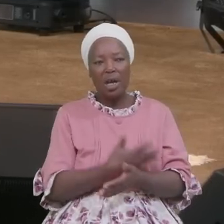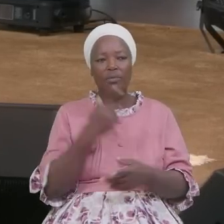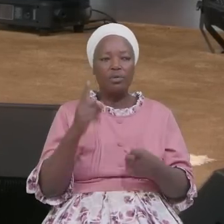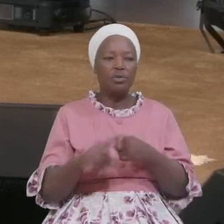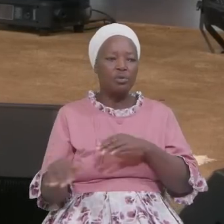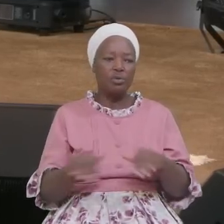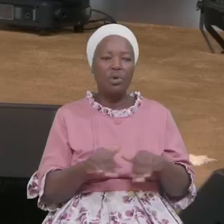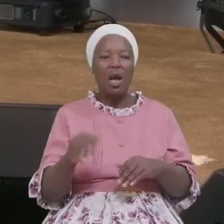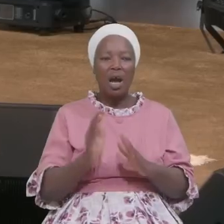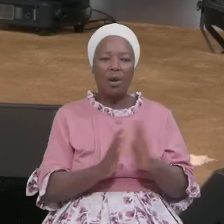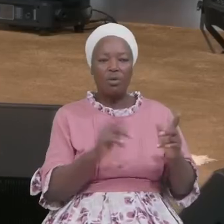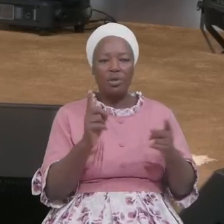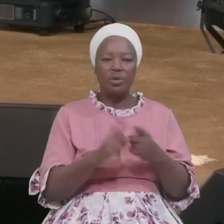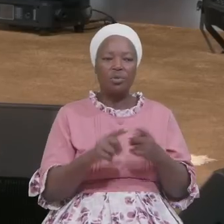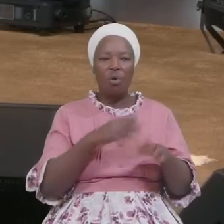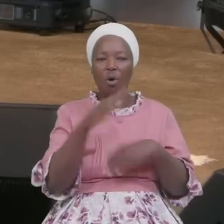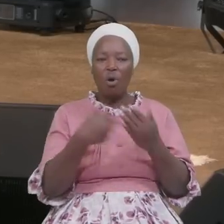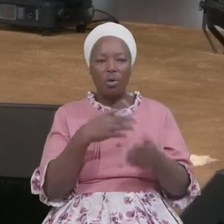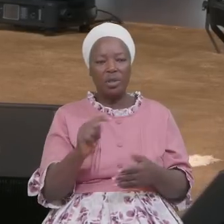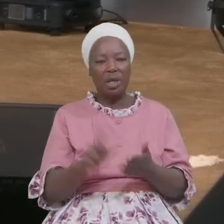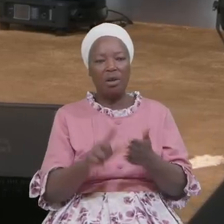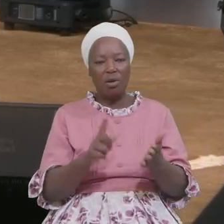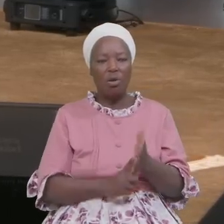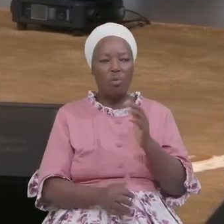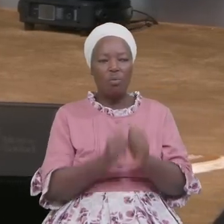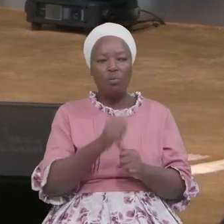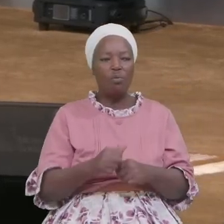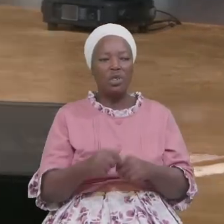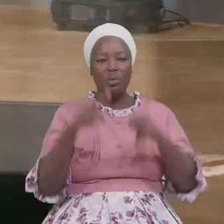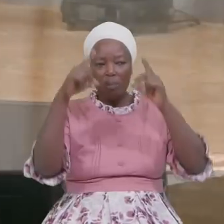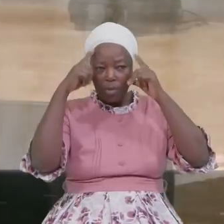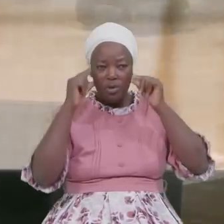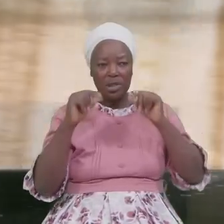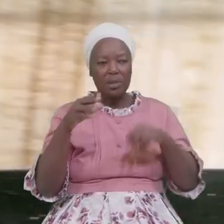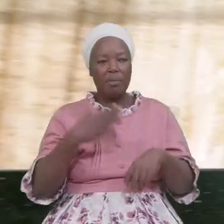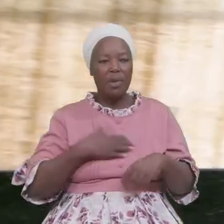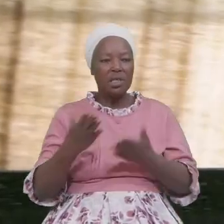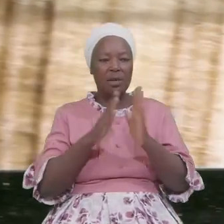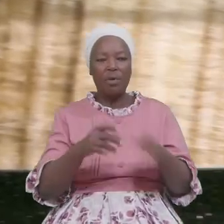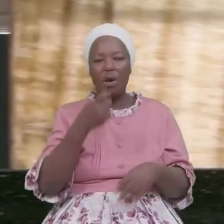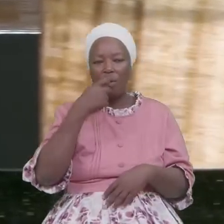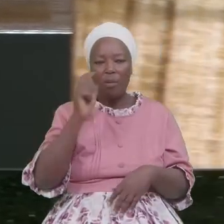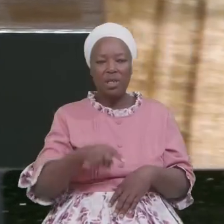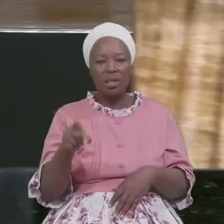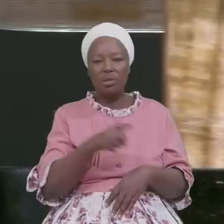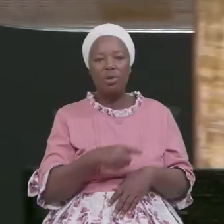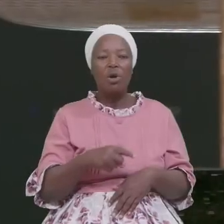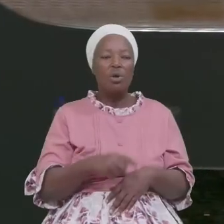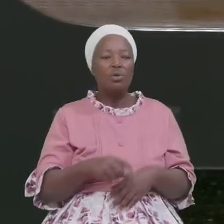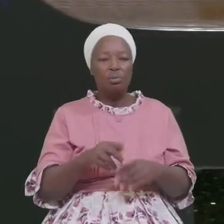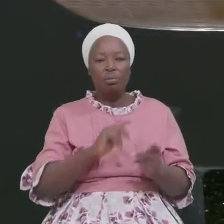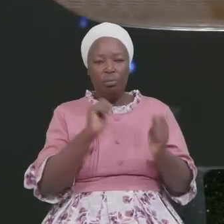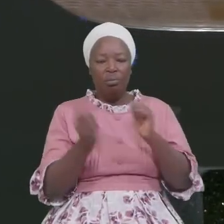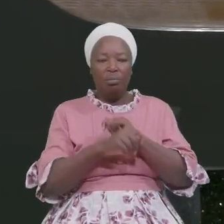do according to all the law which Moses my servant commanded you. Turn not from me to